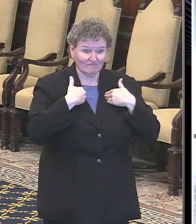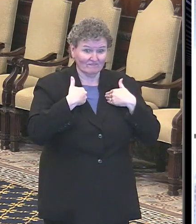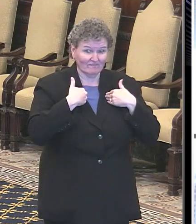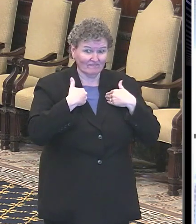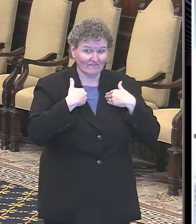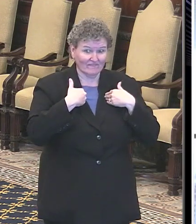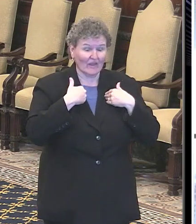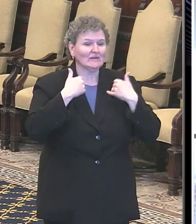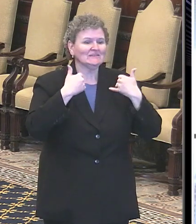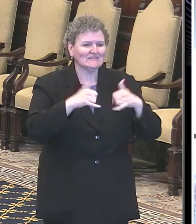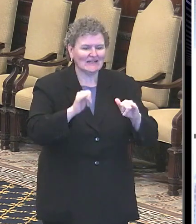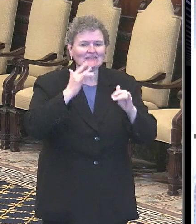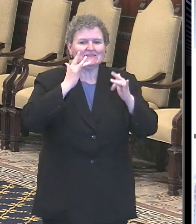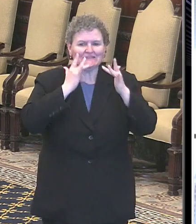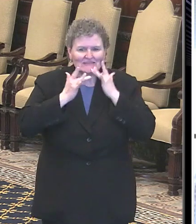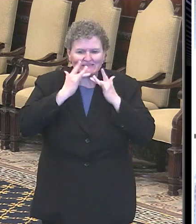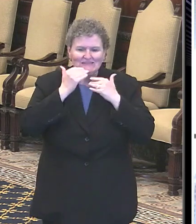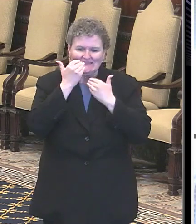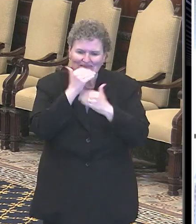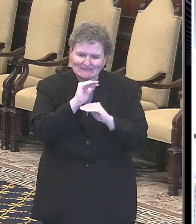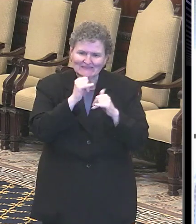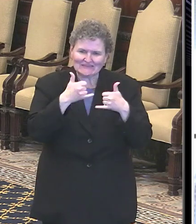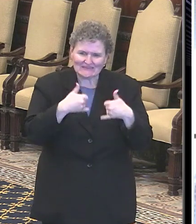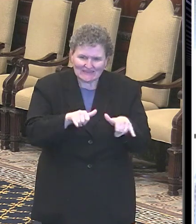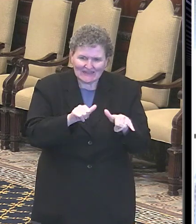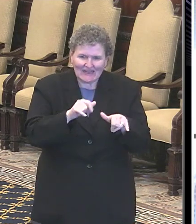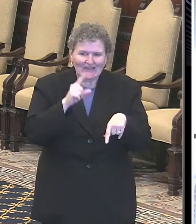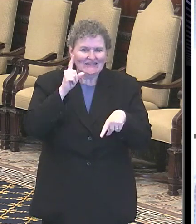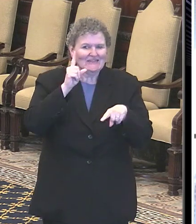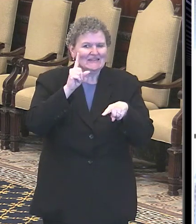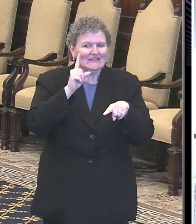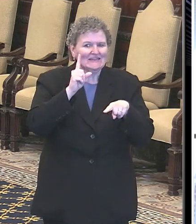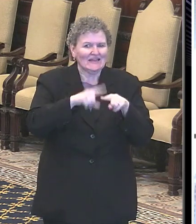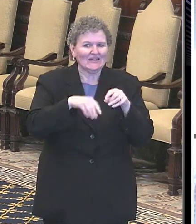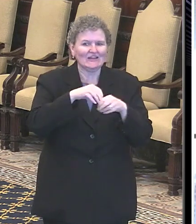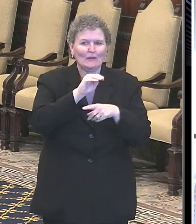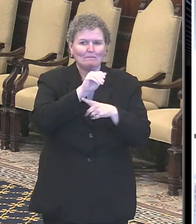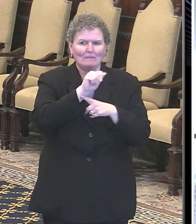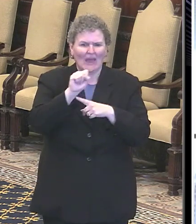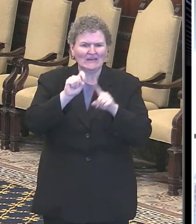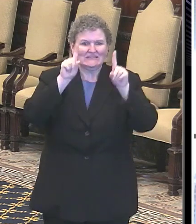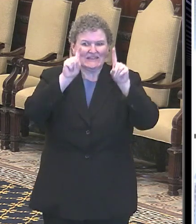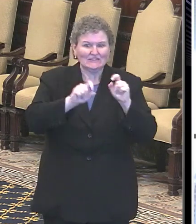our ability to do mass testing in our jail. We certainly understand